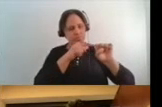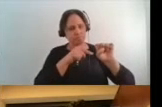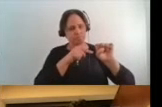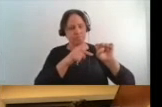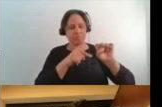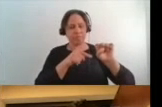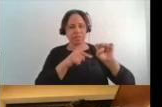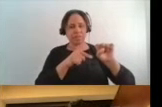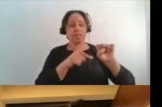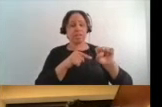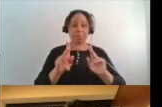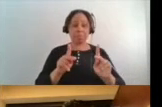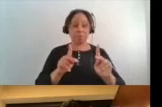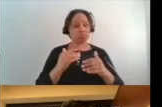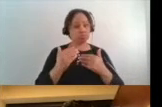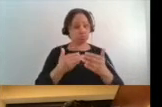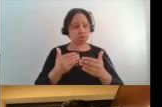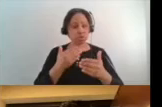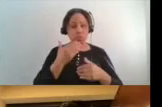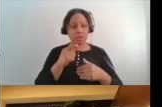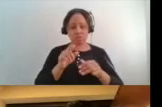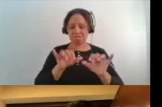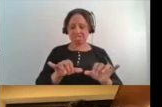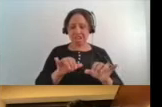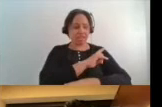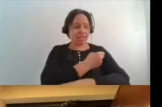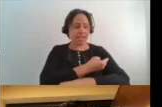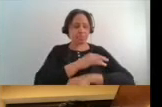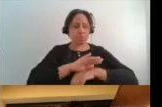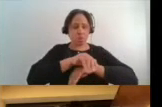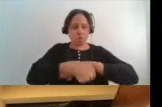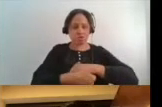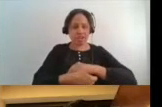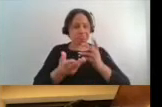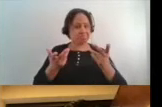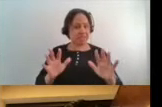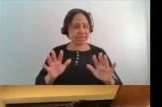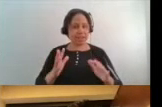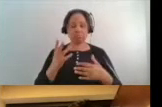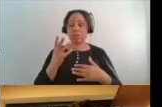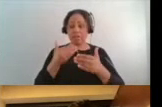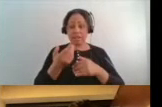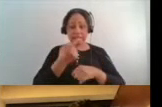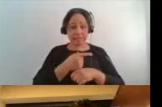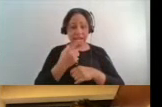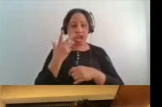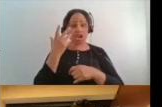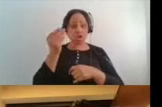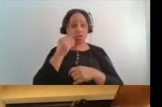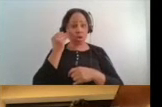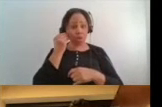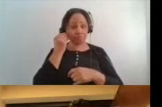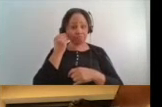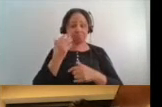very well. You really only stay in the hospital overnight, go home the next day, and your recovery time's a few